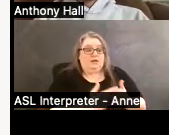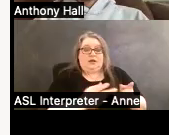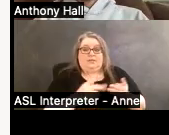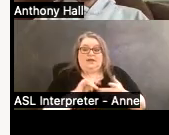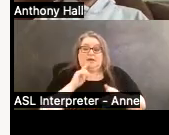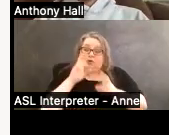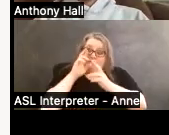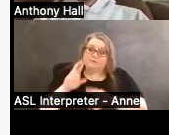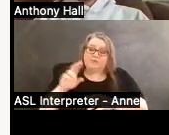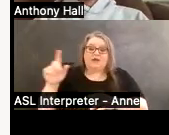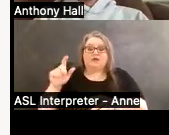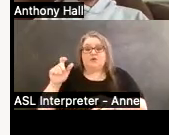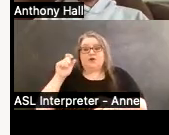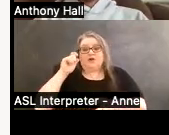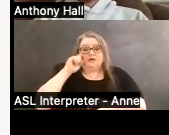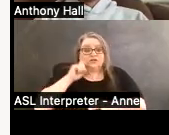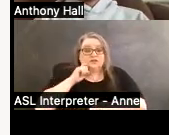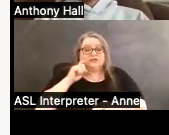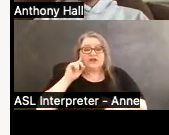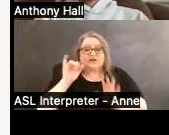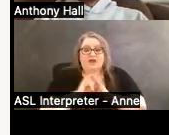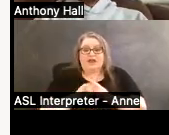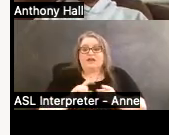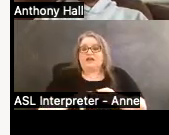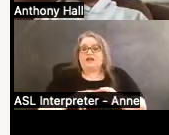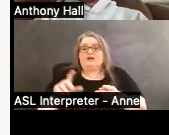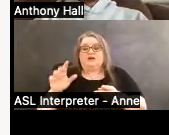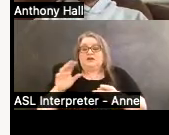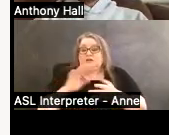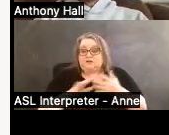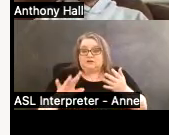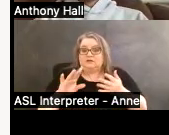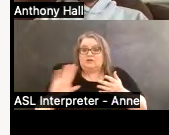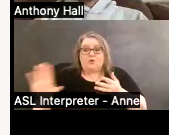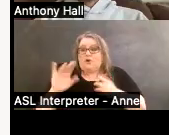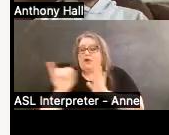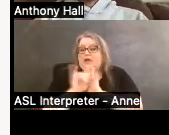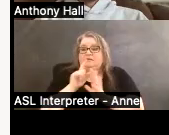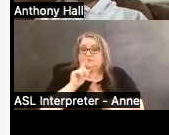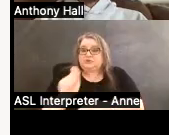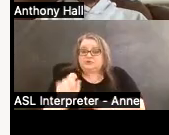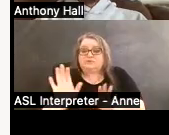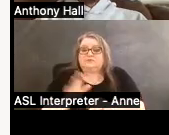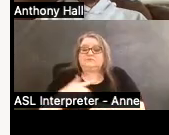racial identity, your gender identity, all of those things. We've had instances in the past